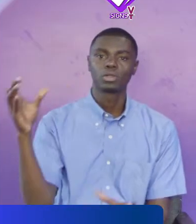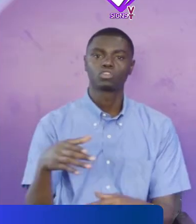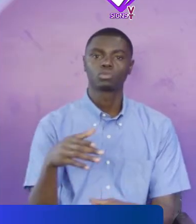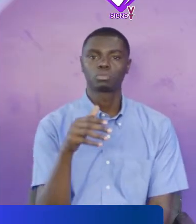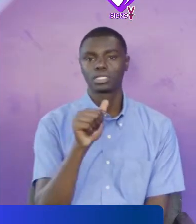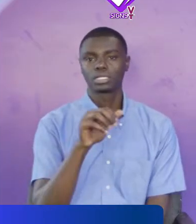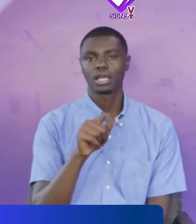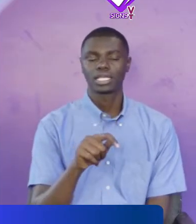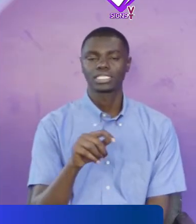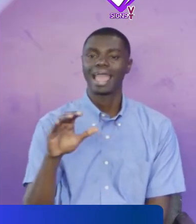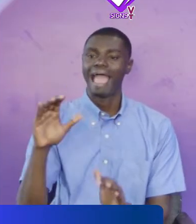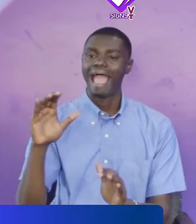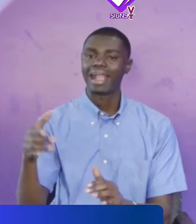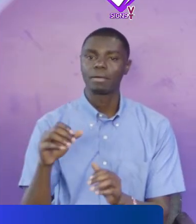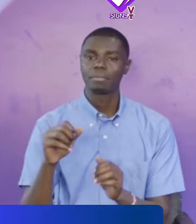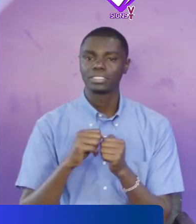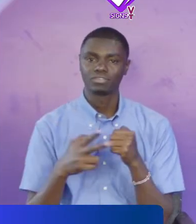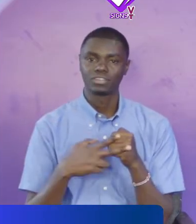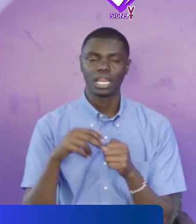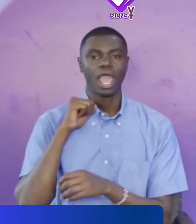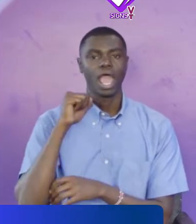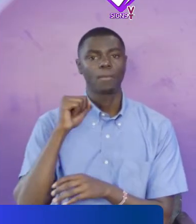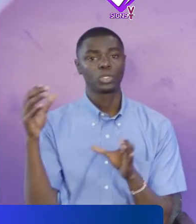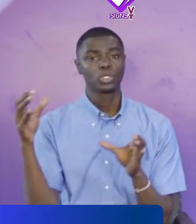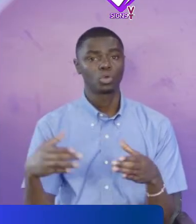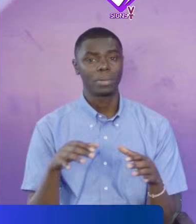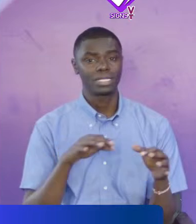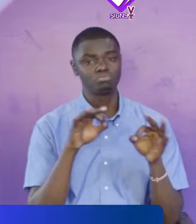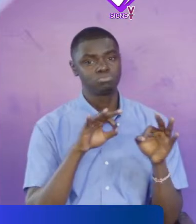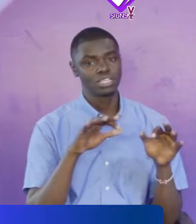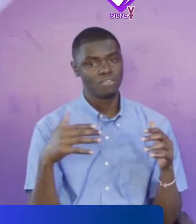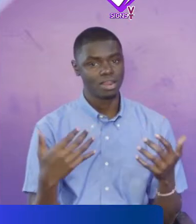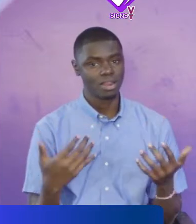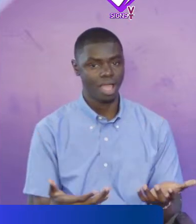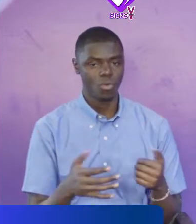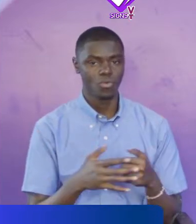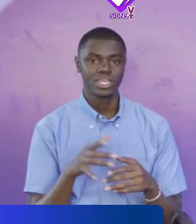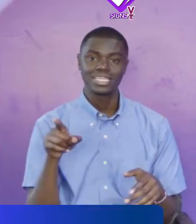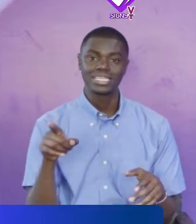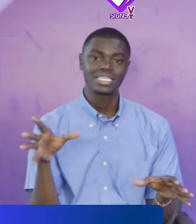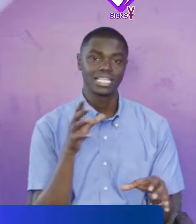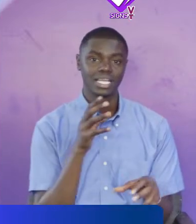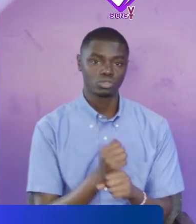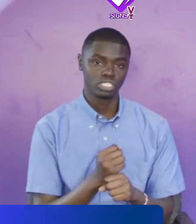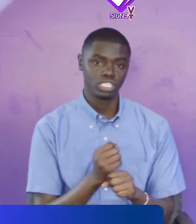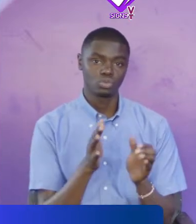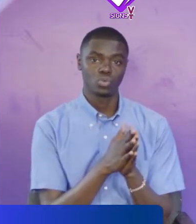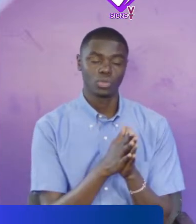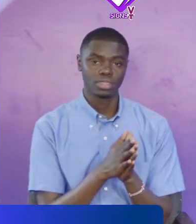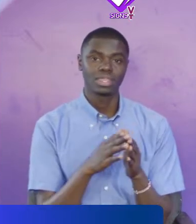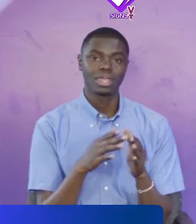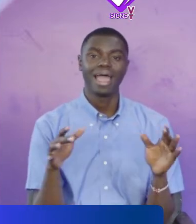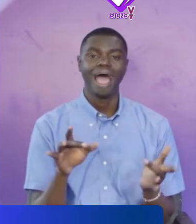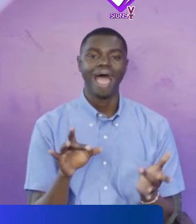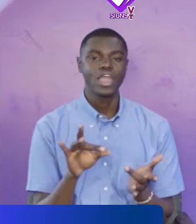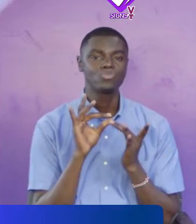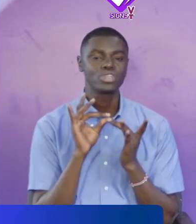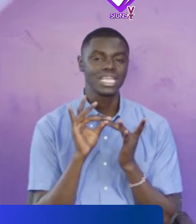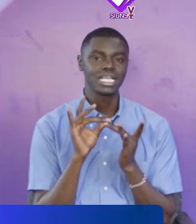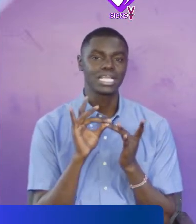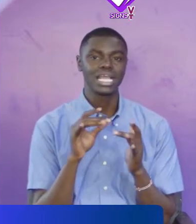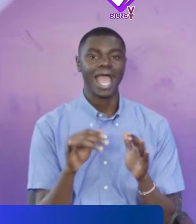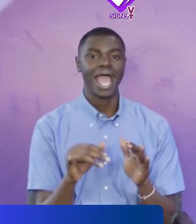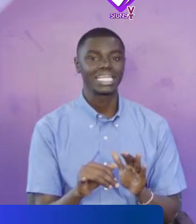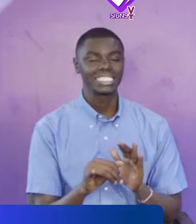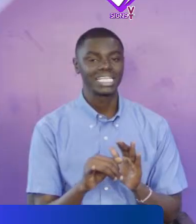Cap 7D, a political party is defined as an association with a unique